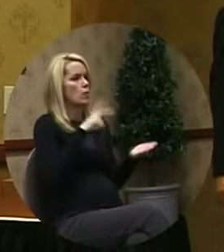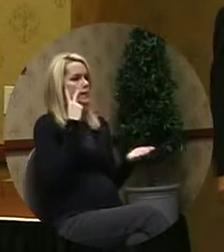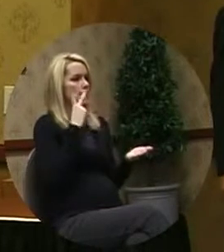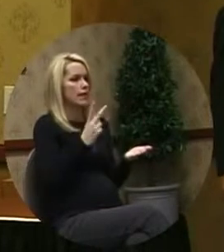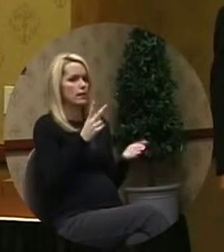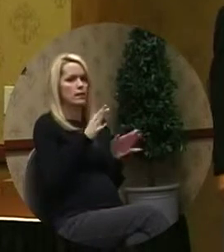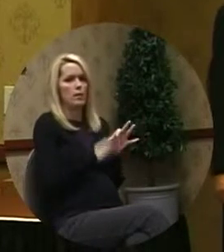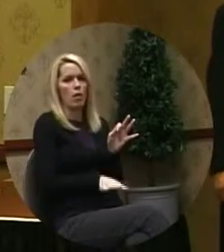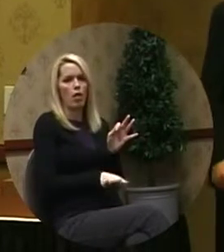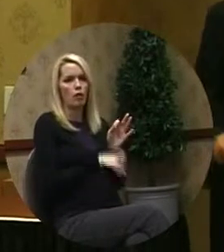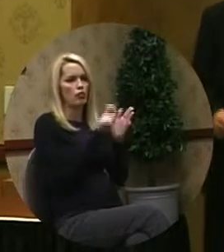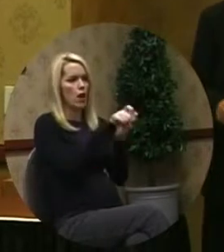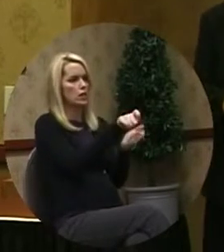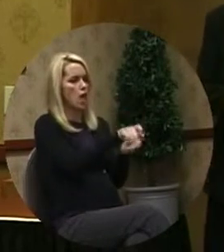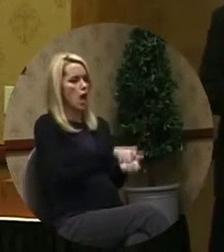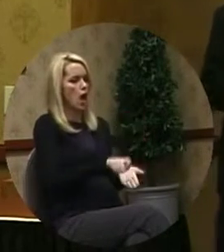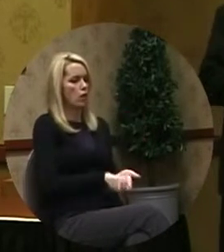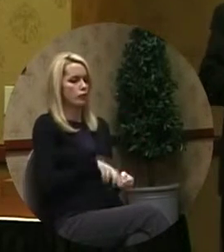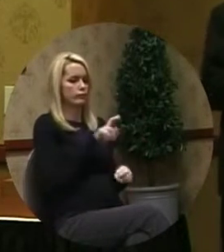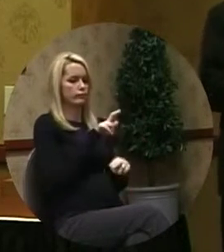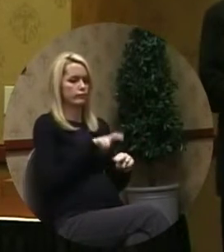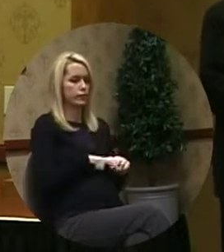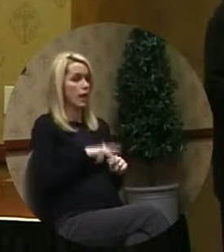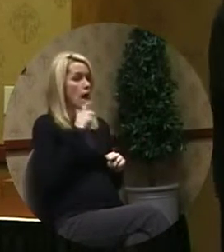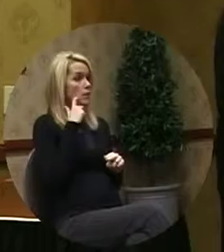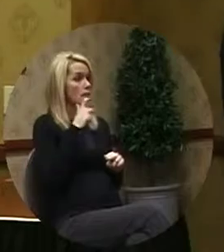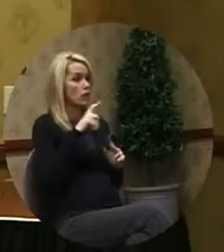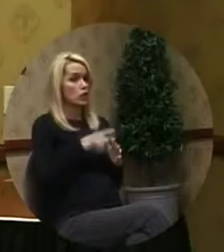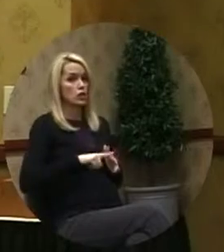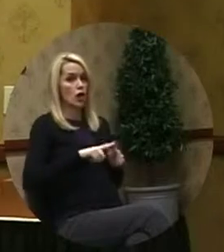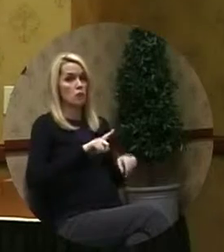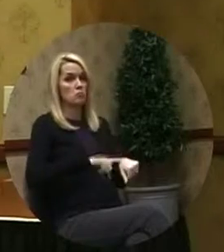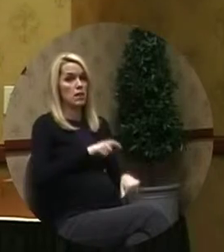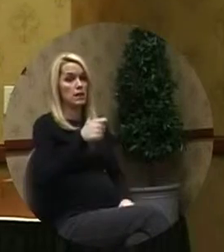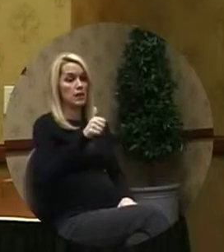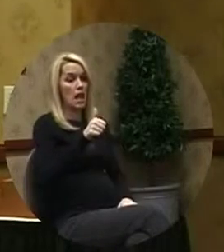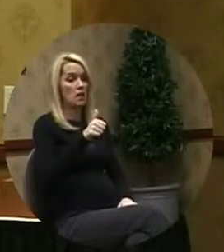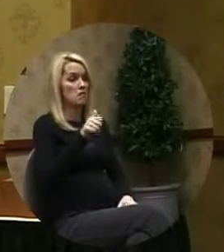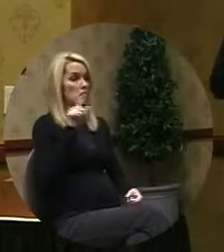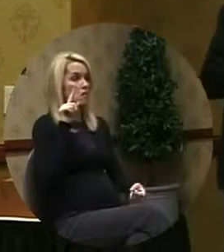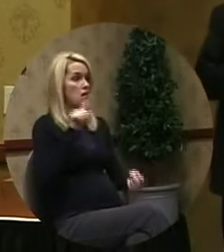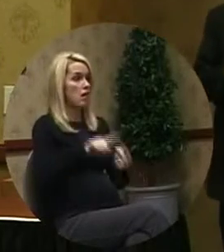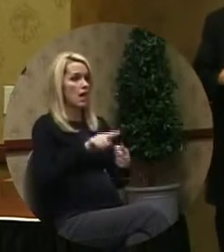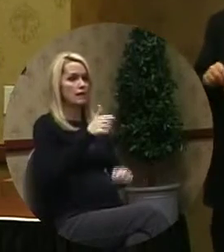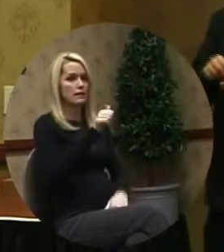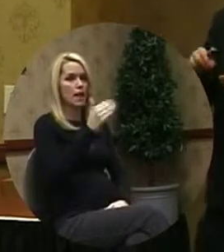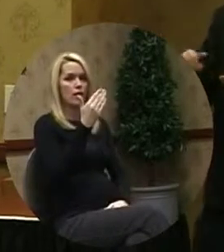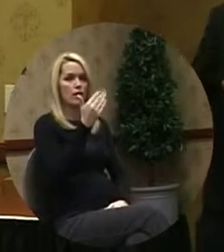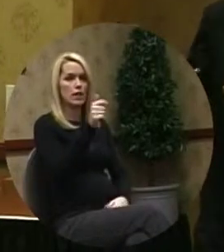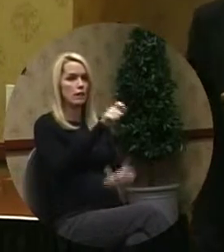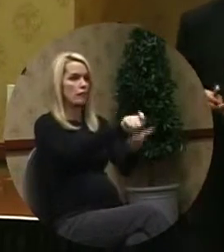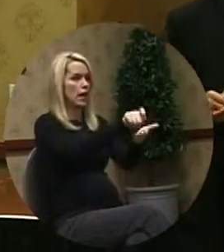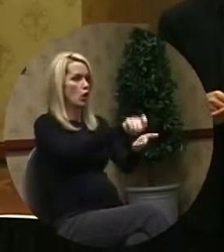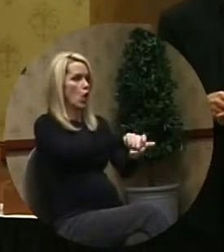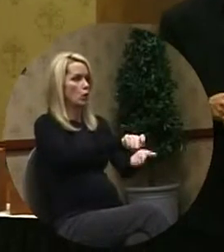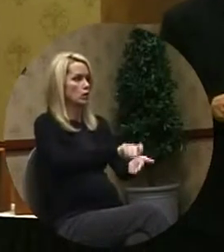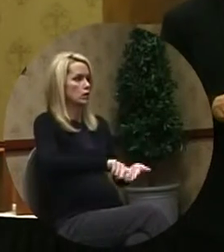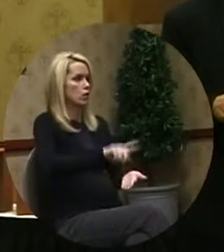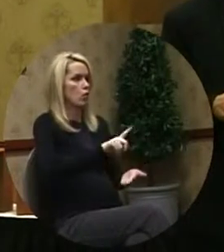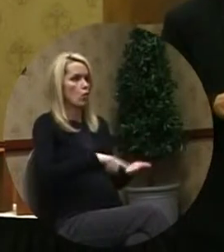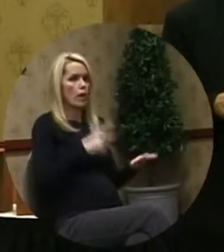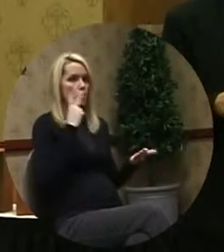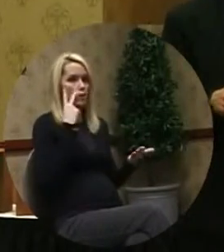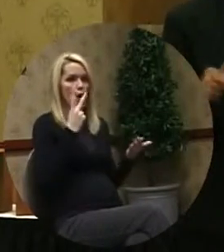as simple as that. You get in, you say, my observation started at 10 a.m. and ran to 10:15, and you just start making notes about what